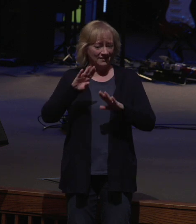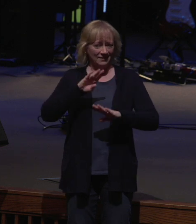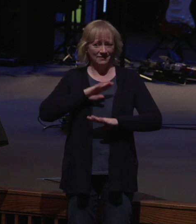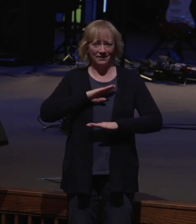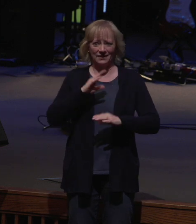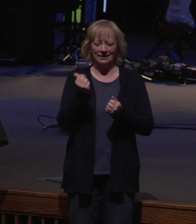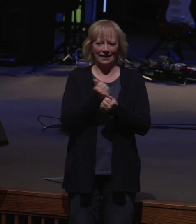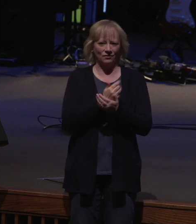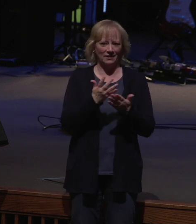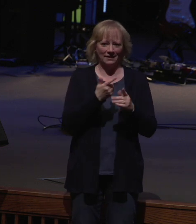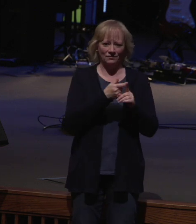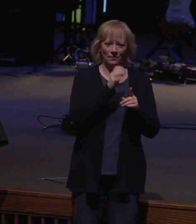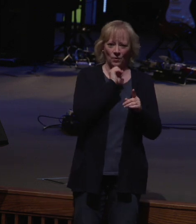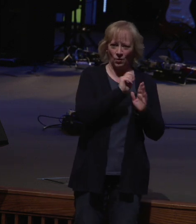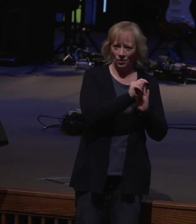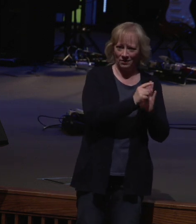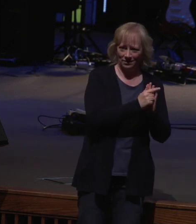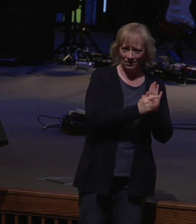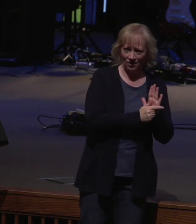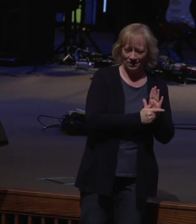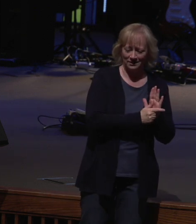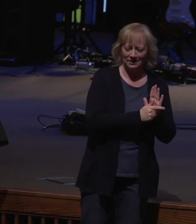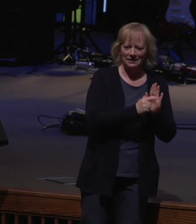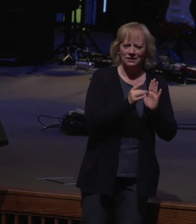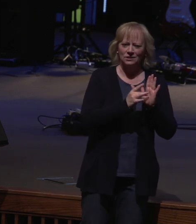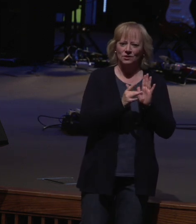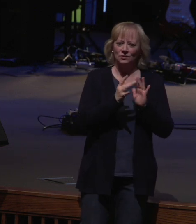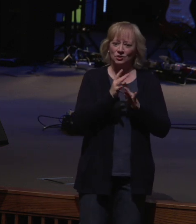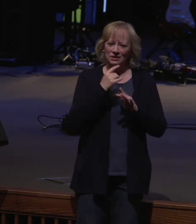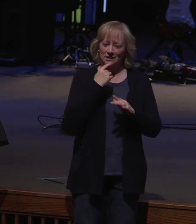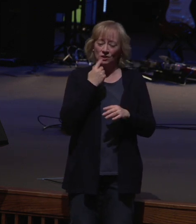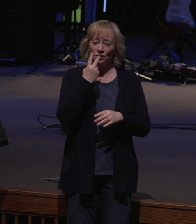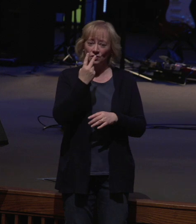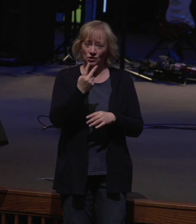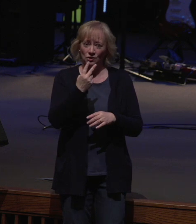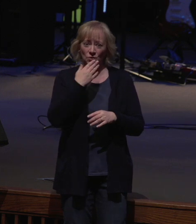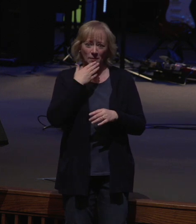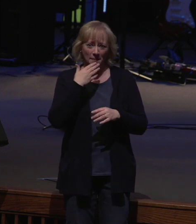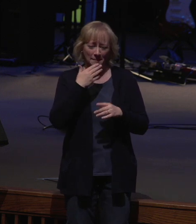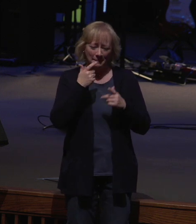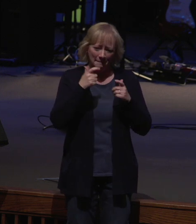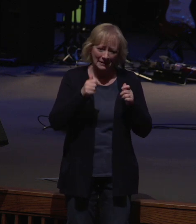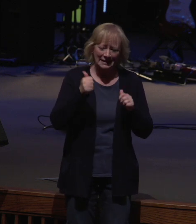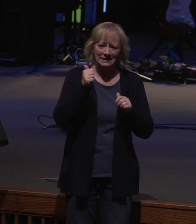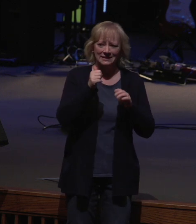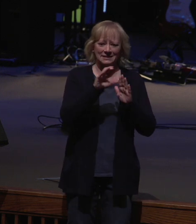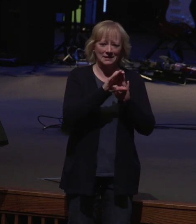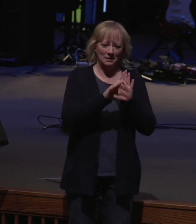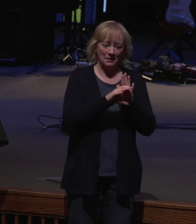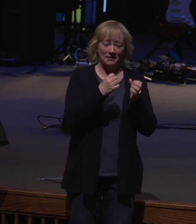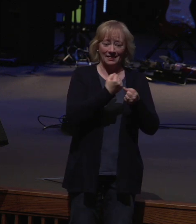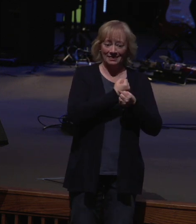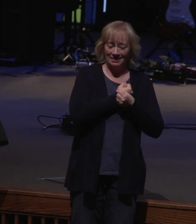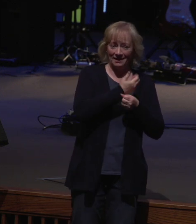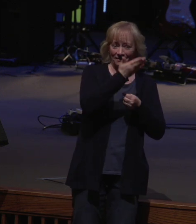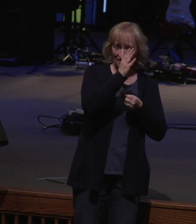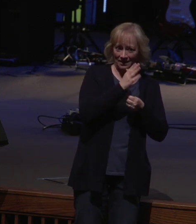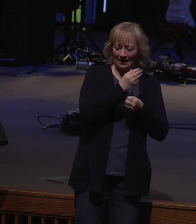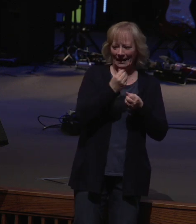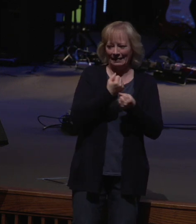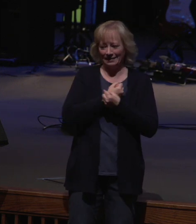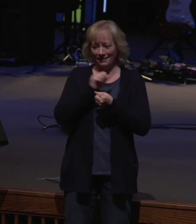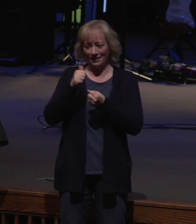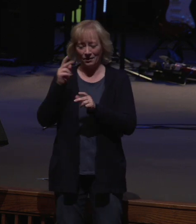So when Jesus says the two greatest commandments are to love God and to love others, and he says that the entire